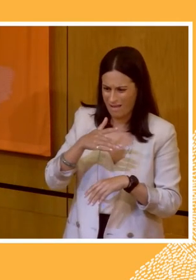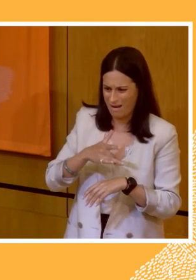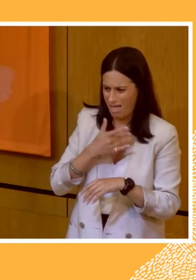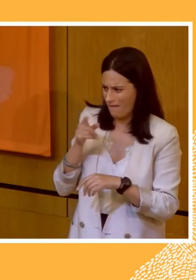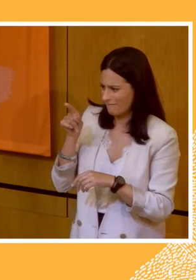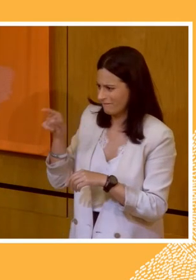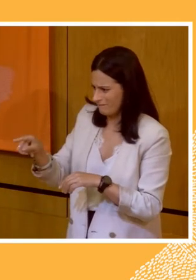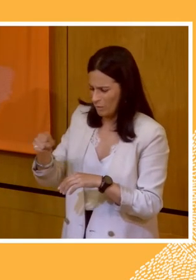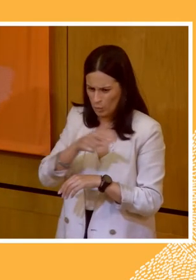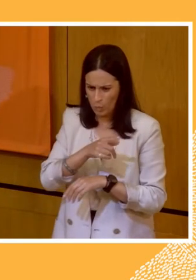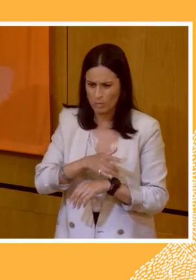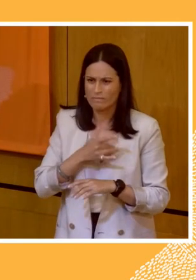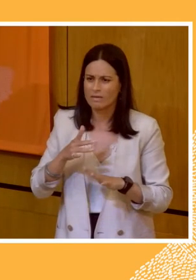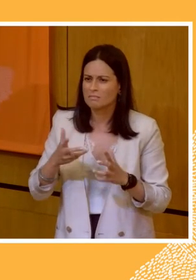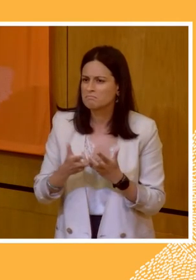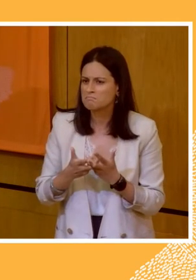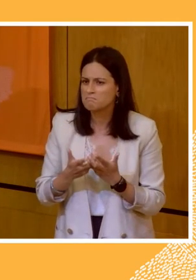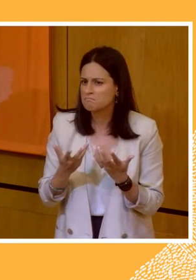stories?